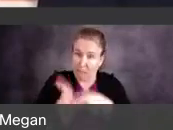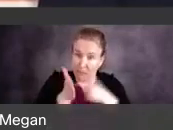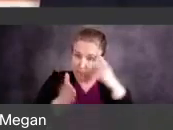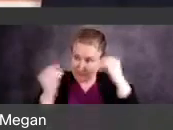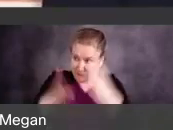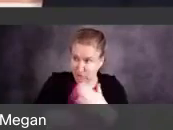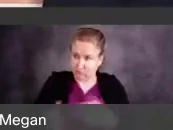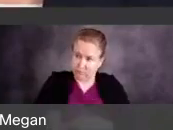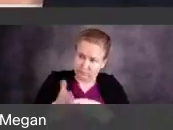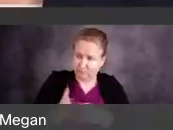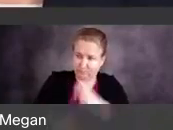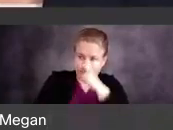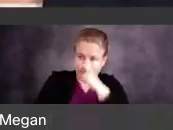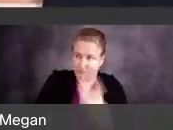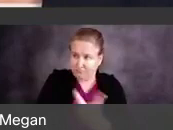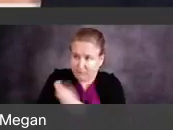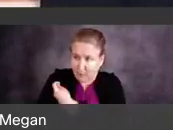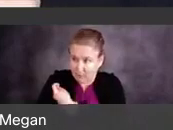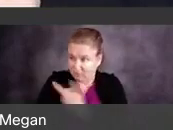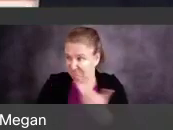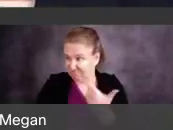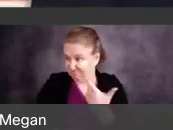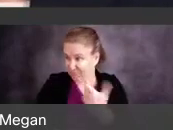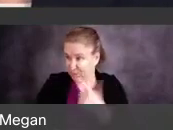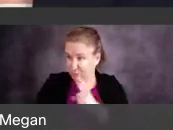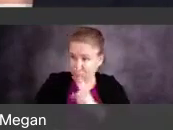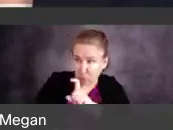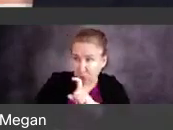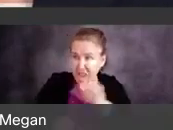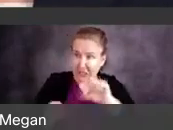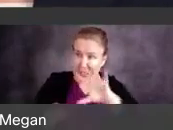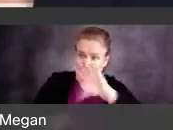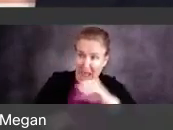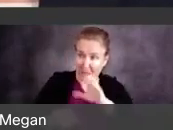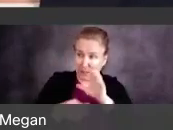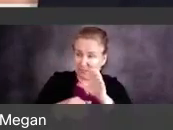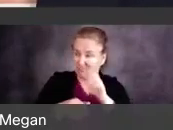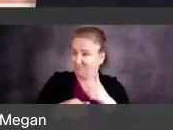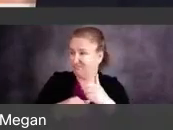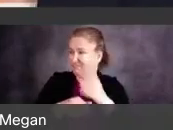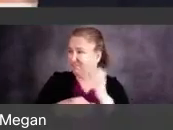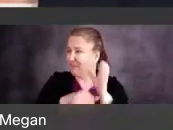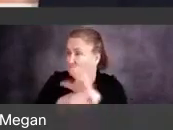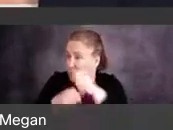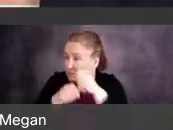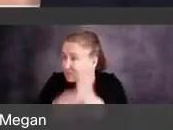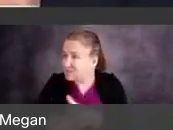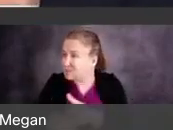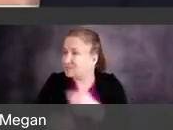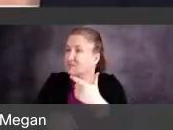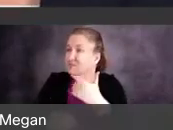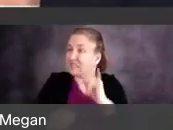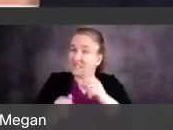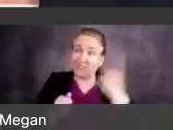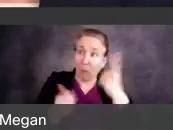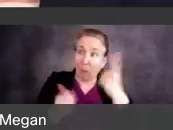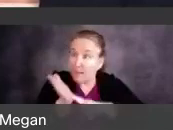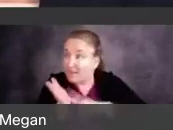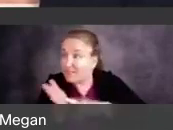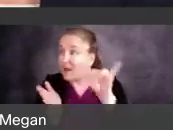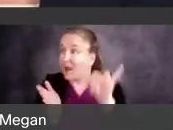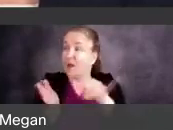be vaccinated. Is that something that the county could impose or is looked at or discussed, or would that be up